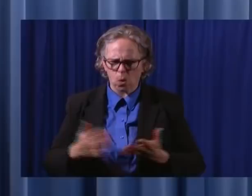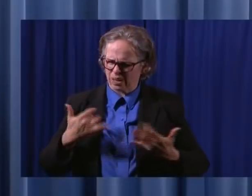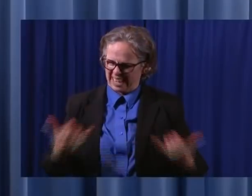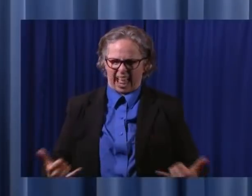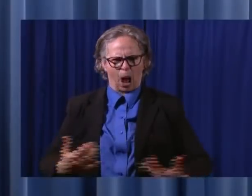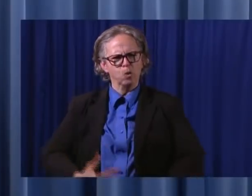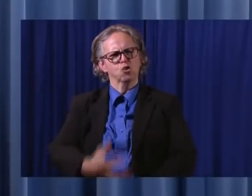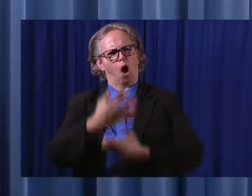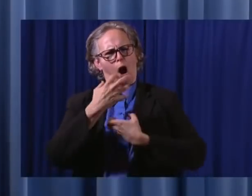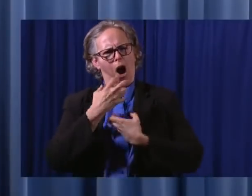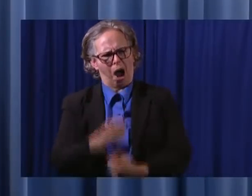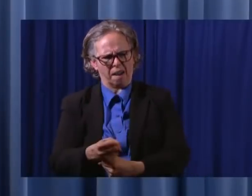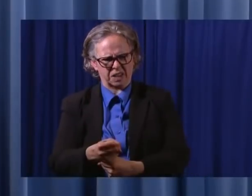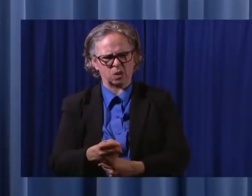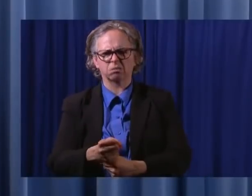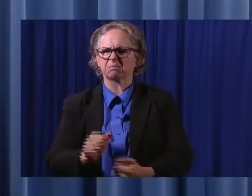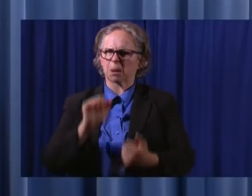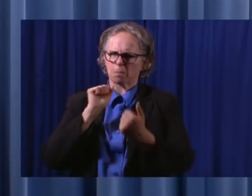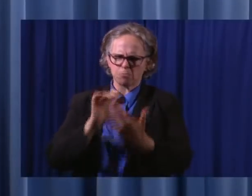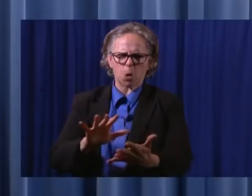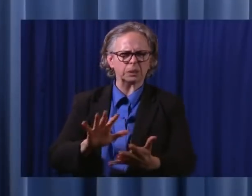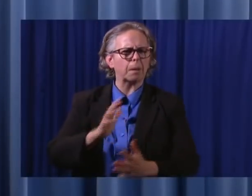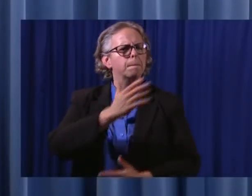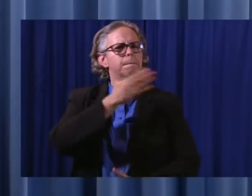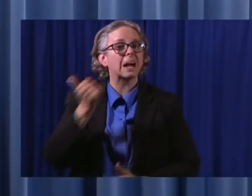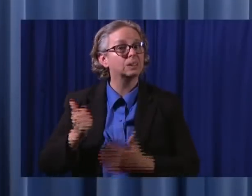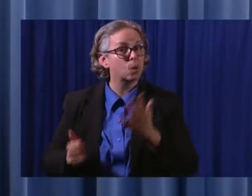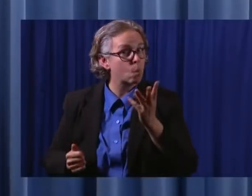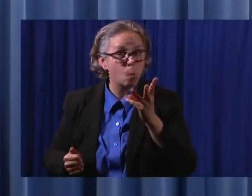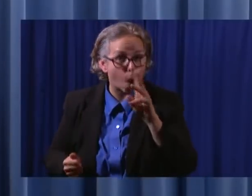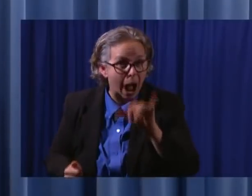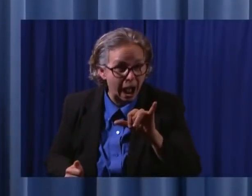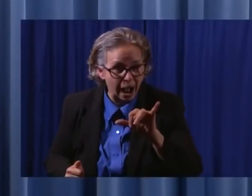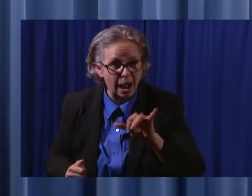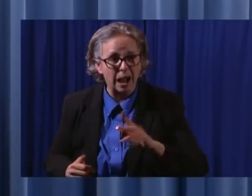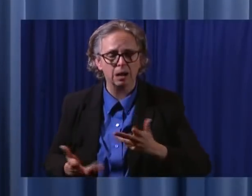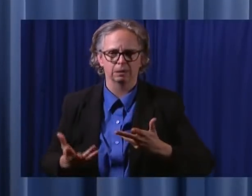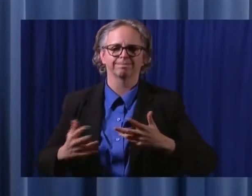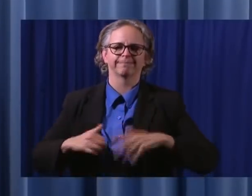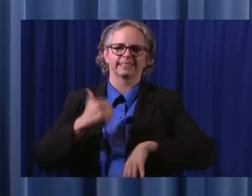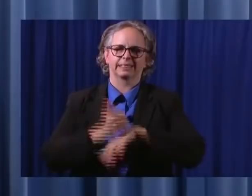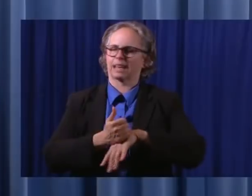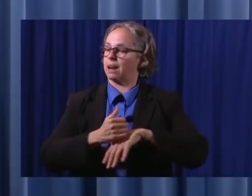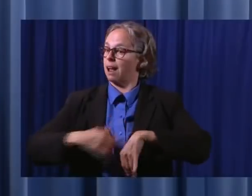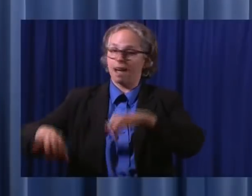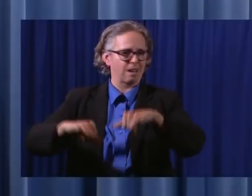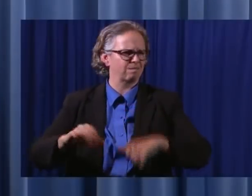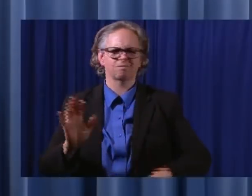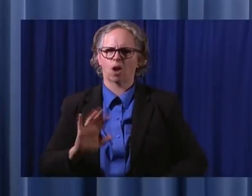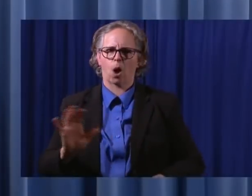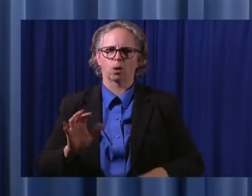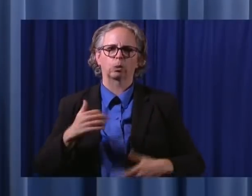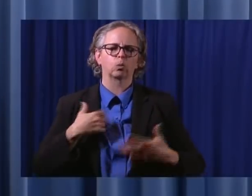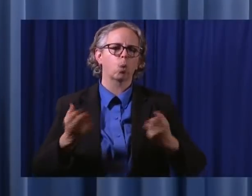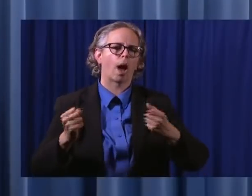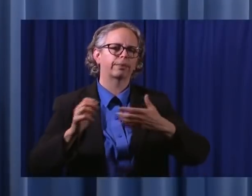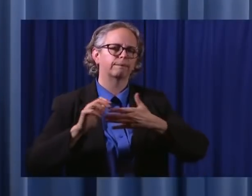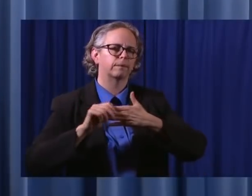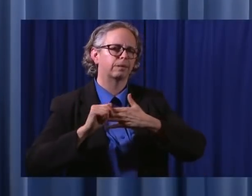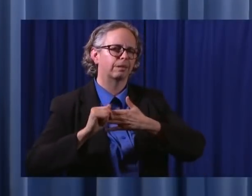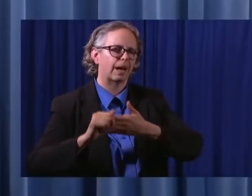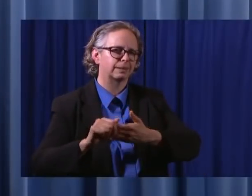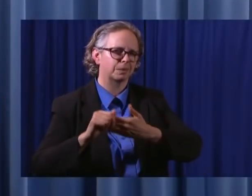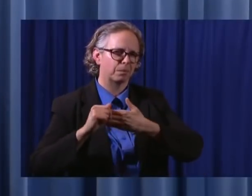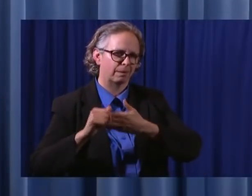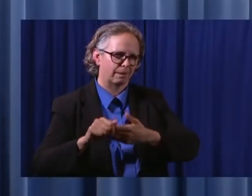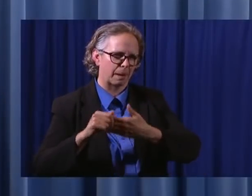the flexibility needed to access their readiness to safely facilitate outdoor visitation, and to do so in a transparent